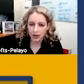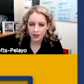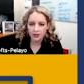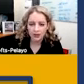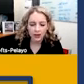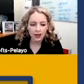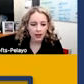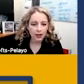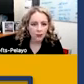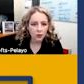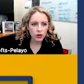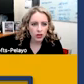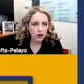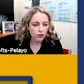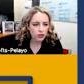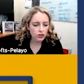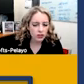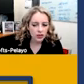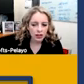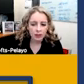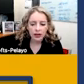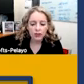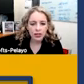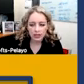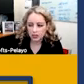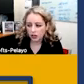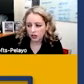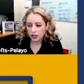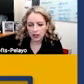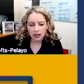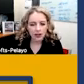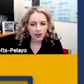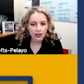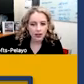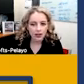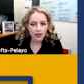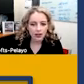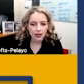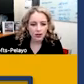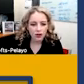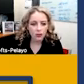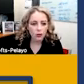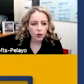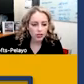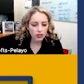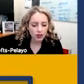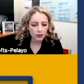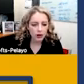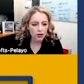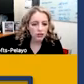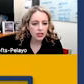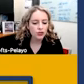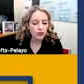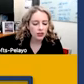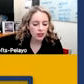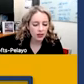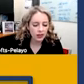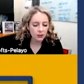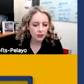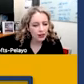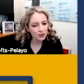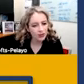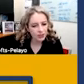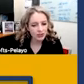Cal OES. We are just about to get started and going to talk about essentially